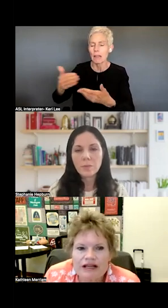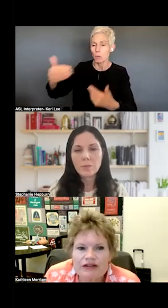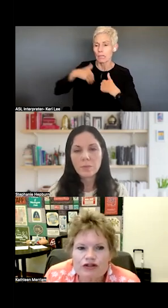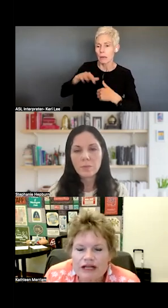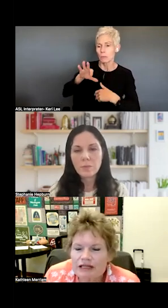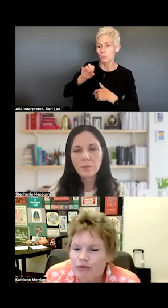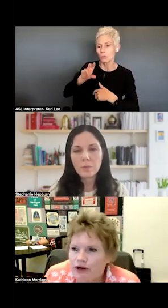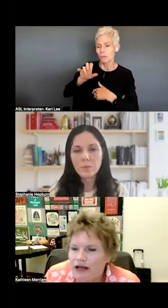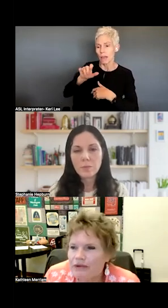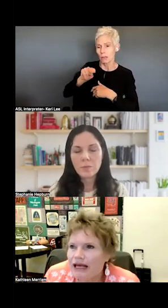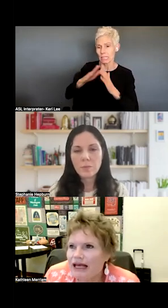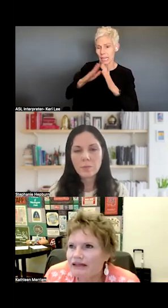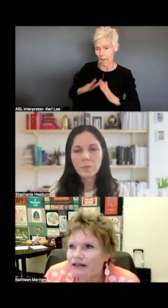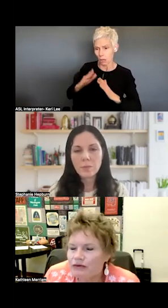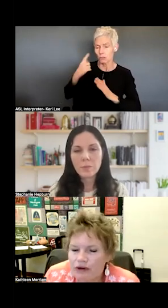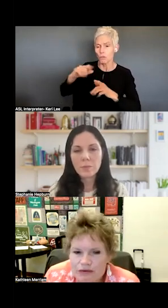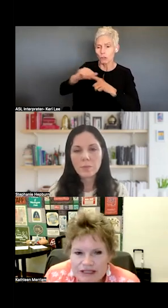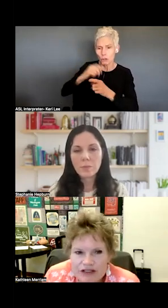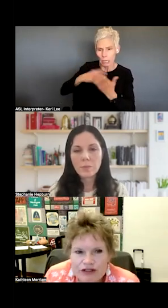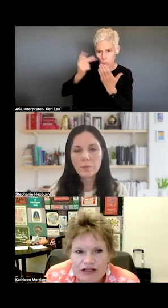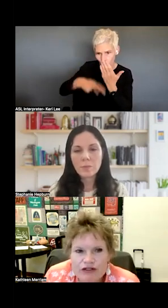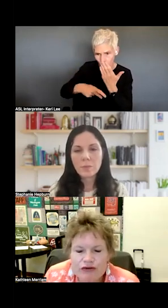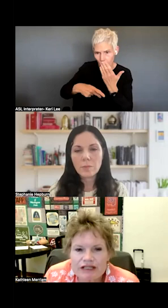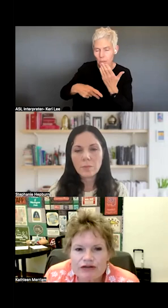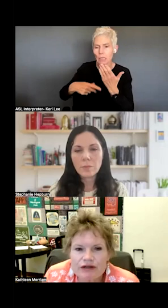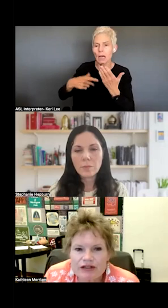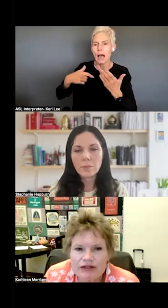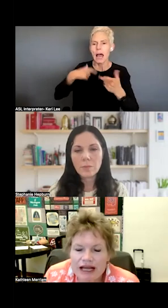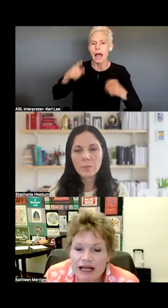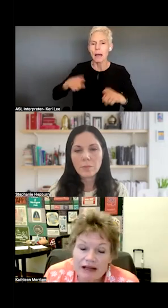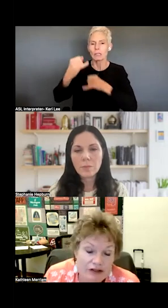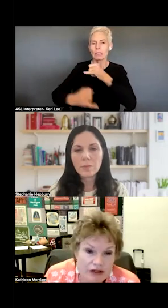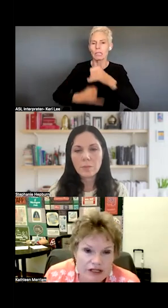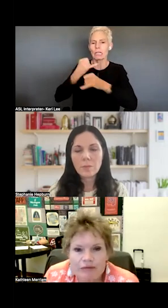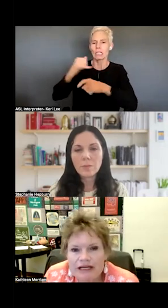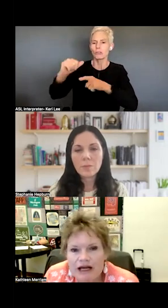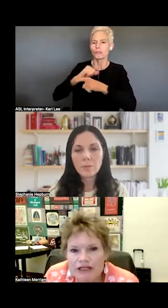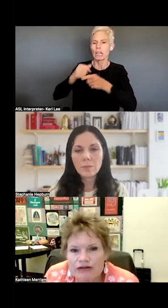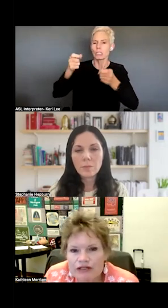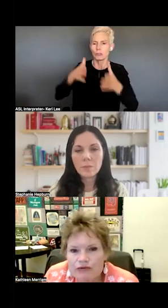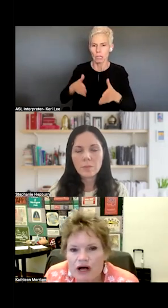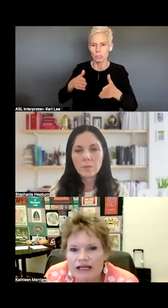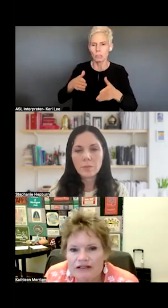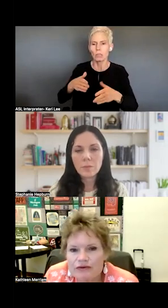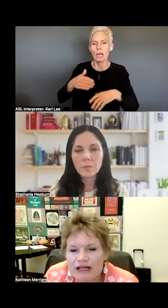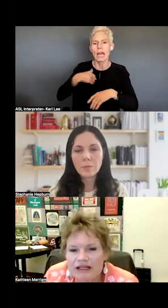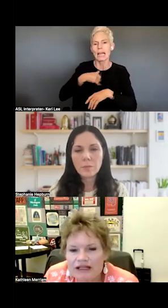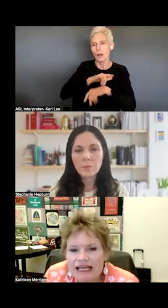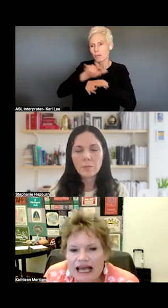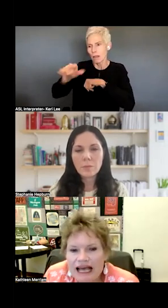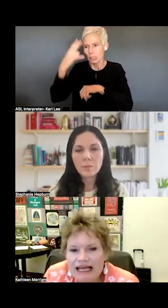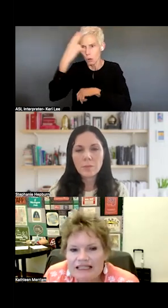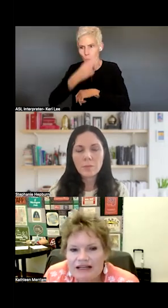for the training program, and that's where I was the international training director. And I started coming out here to Hawaii as